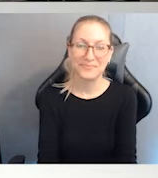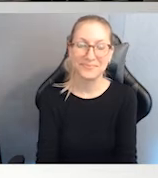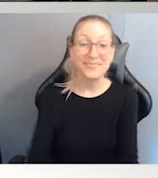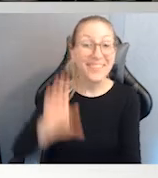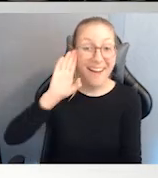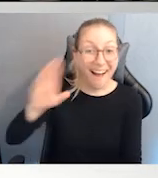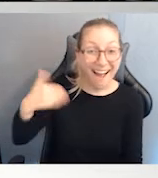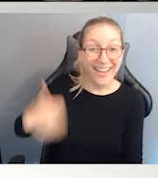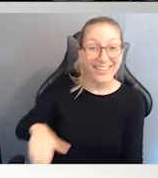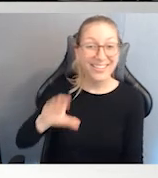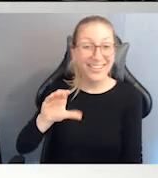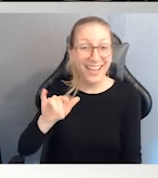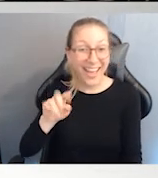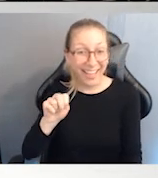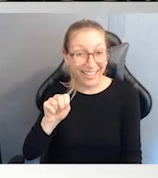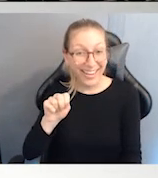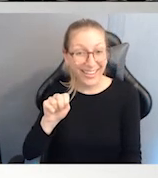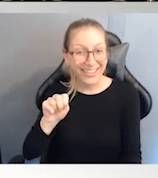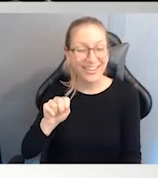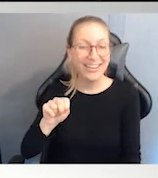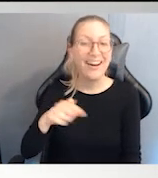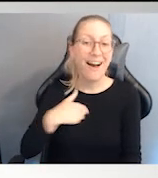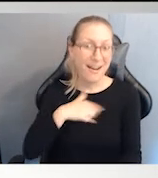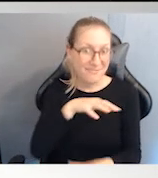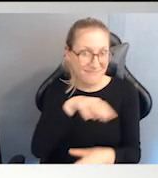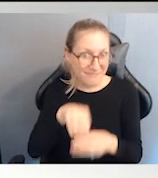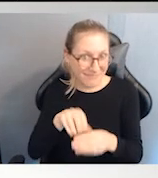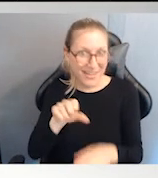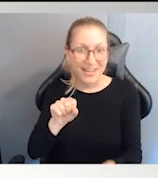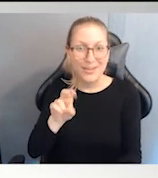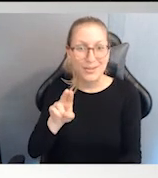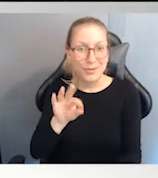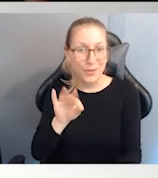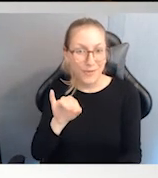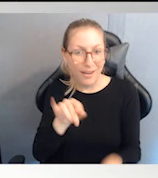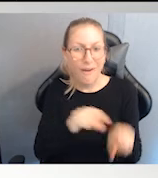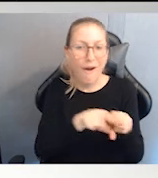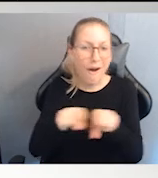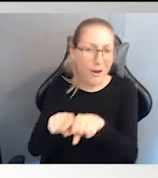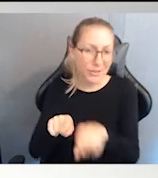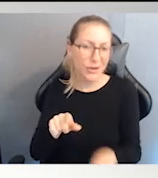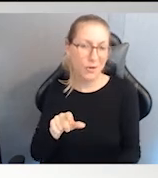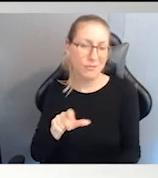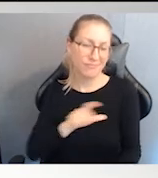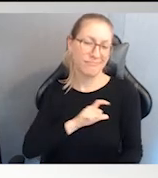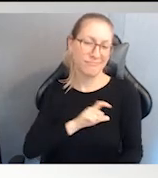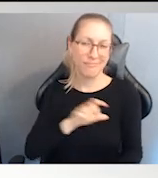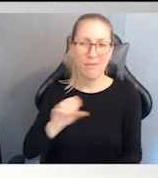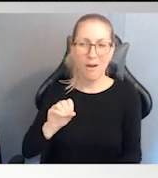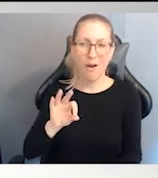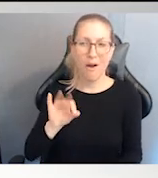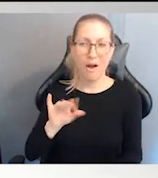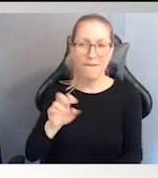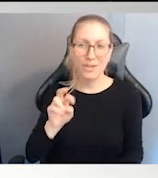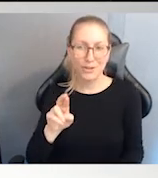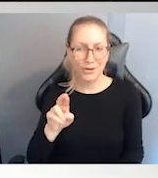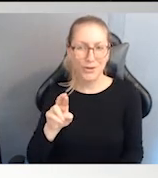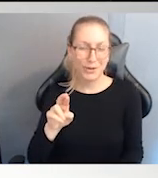Hi, I'm Caitlin. I'm a part of Sufi, and I'm a member also. Thank you. Have a wonderful day.